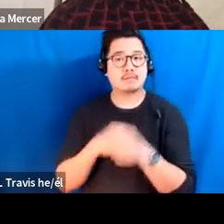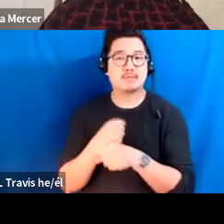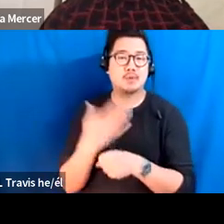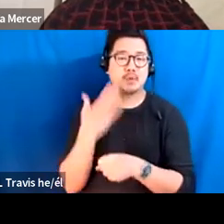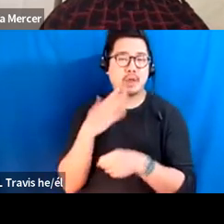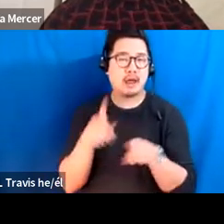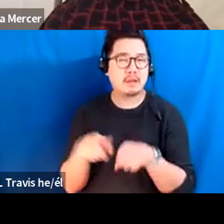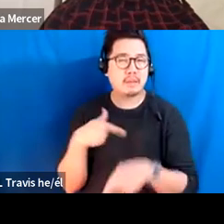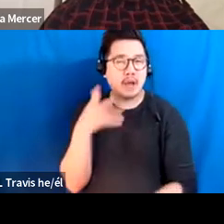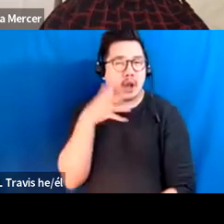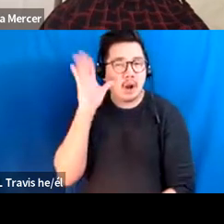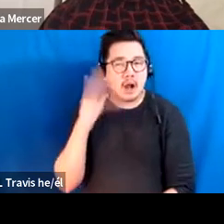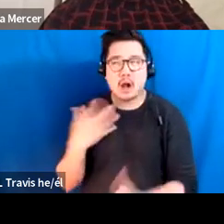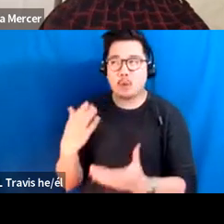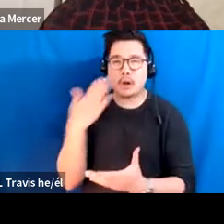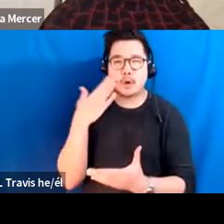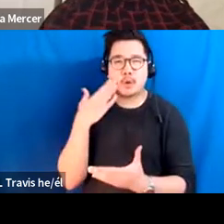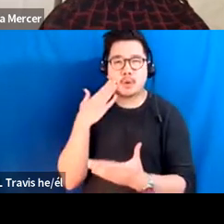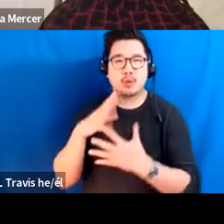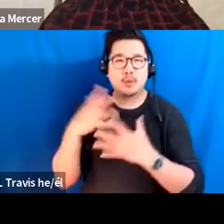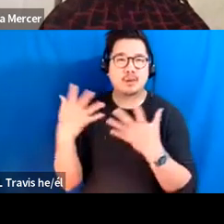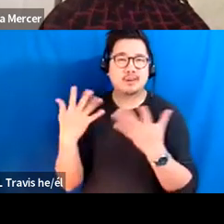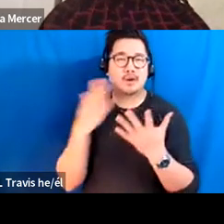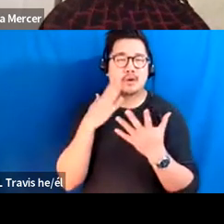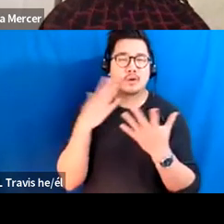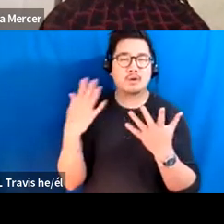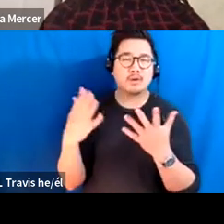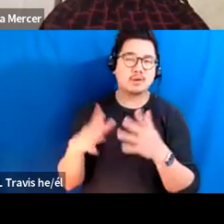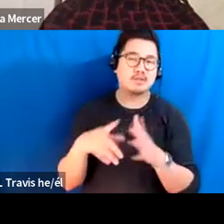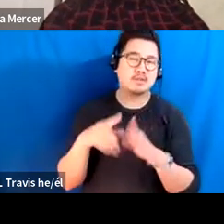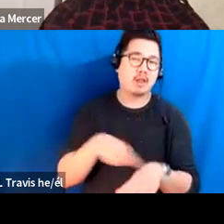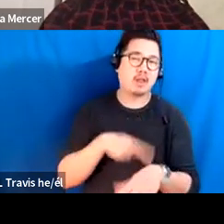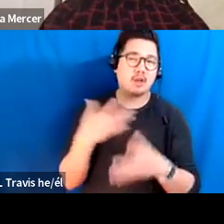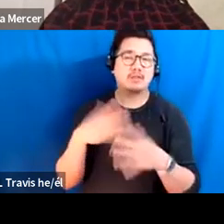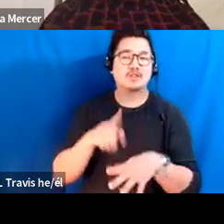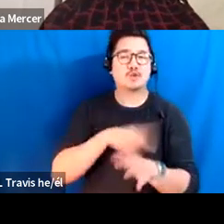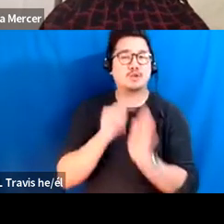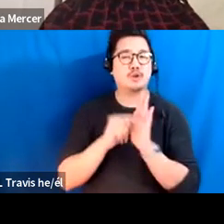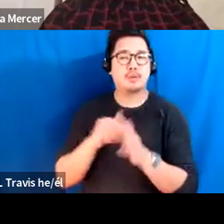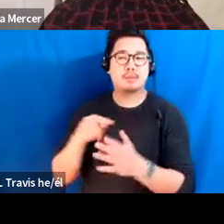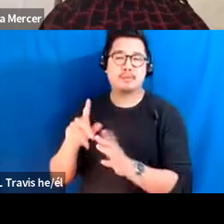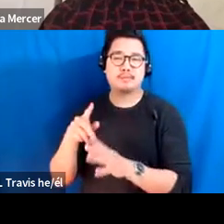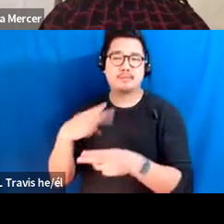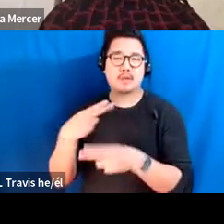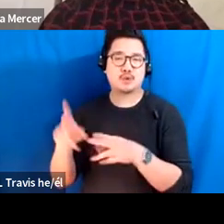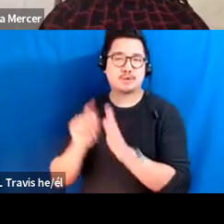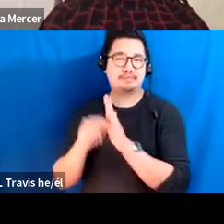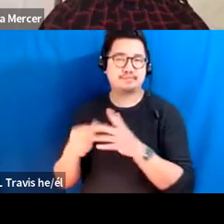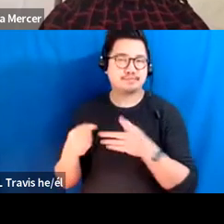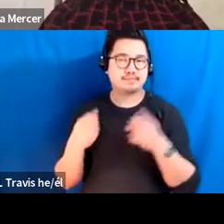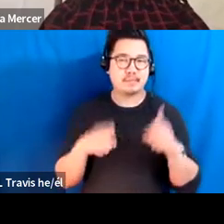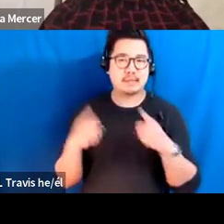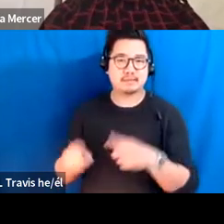i just want to know sort of the hard and the short the long and the short um so i